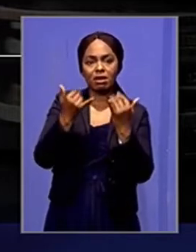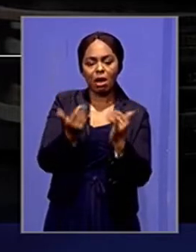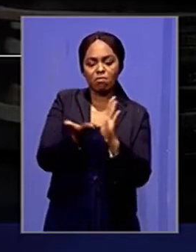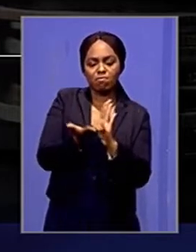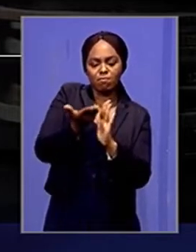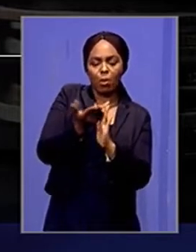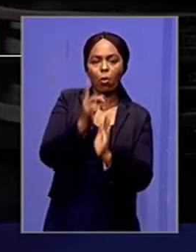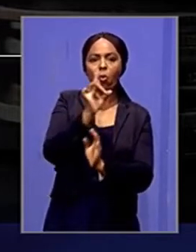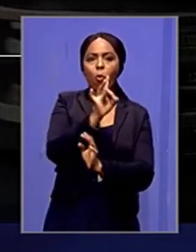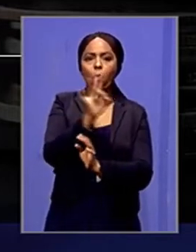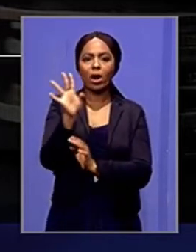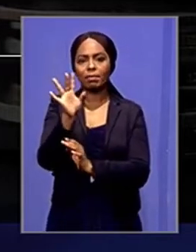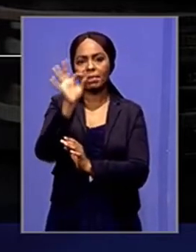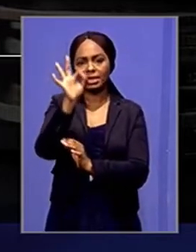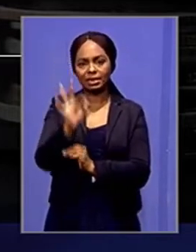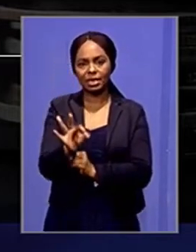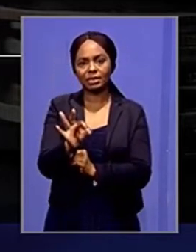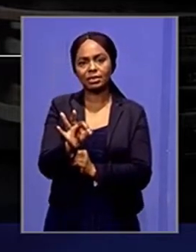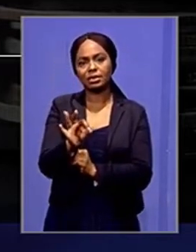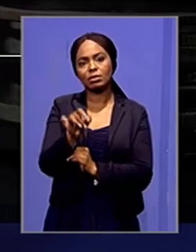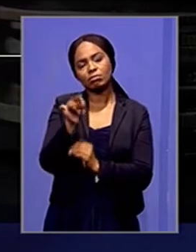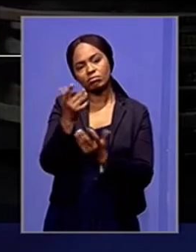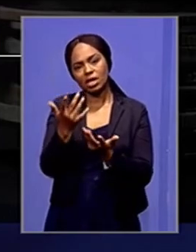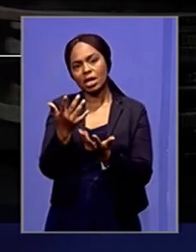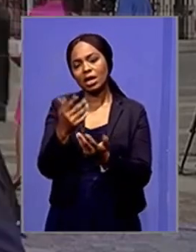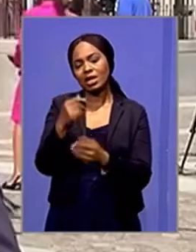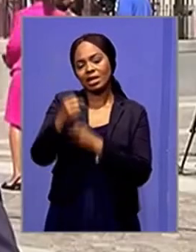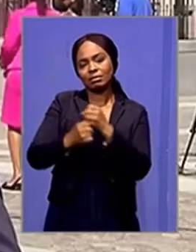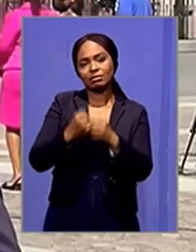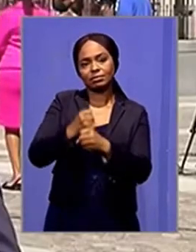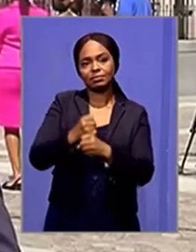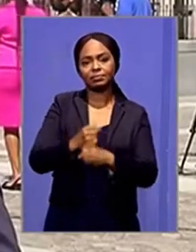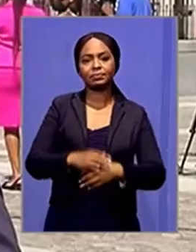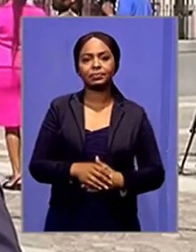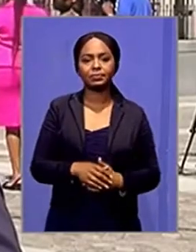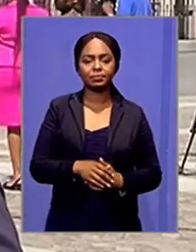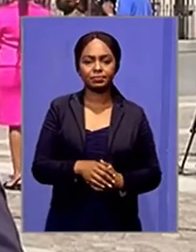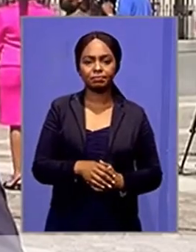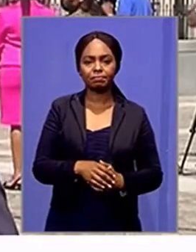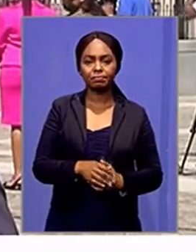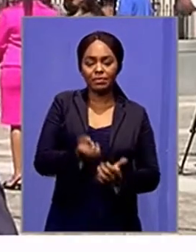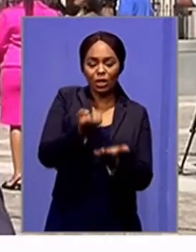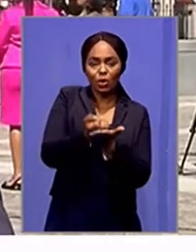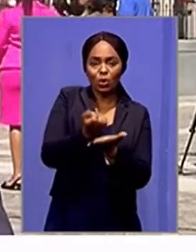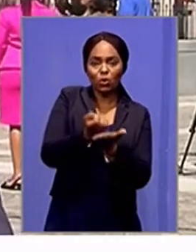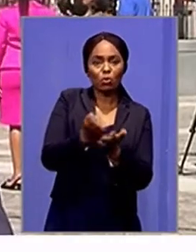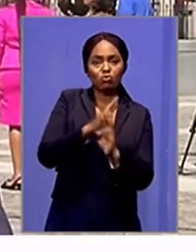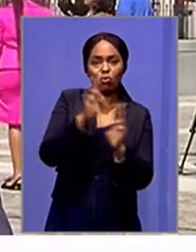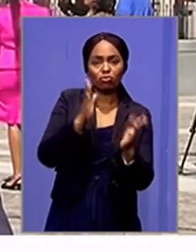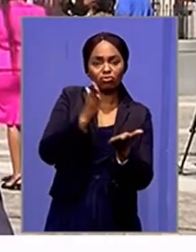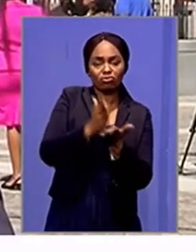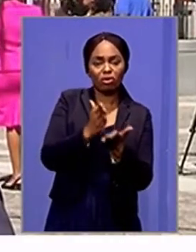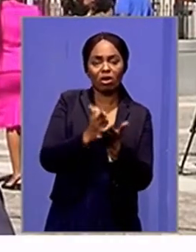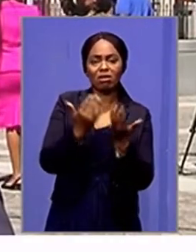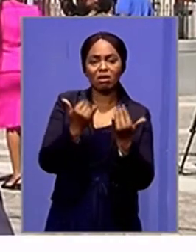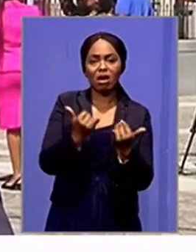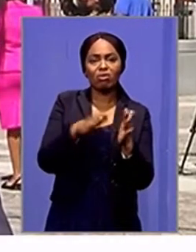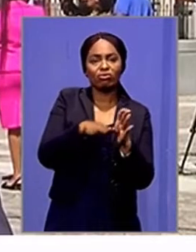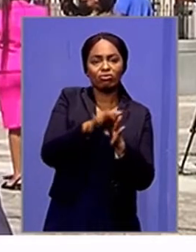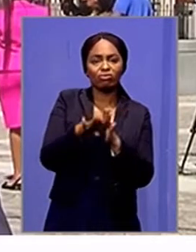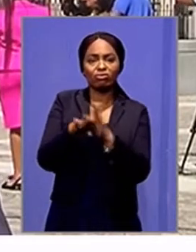e 1.8 ngwaga o tlang. Go sebele bonnete bja gore ekonomi tla gola ga kakang go tšwa go mathata a dikago kudu